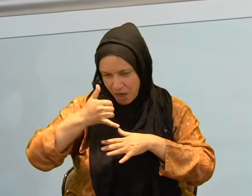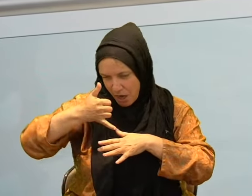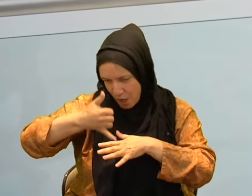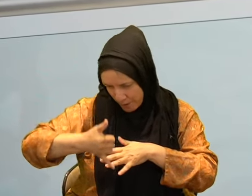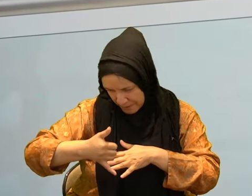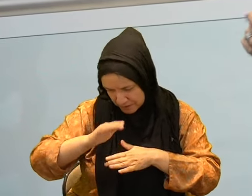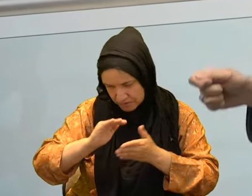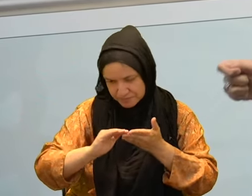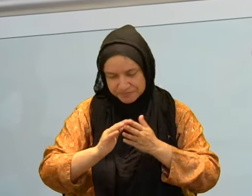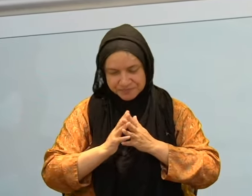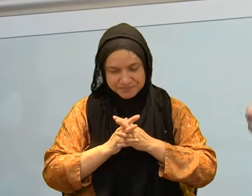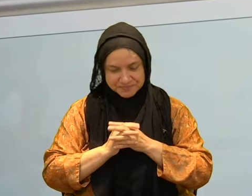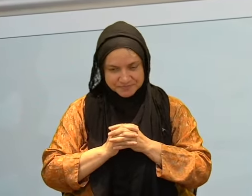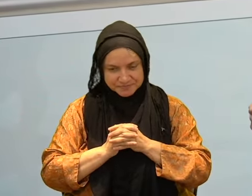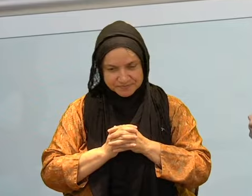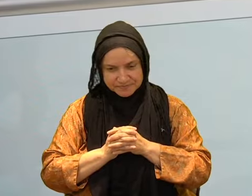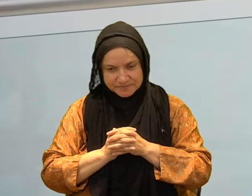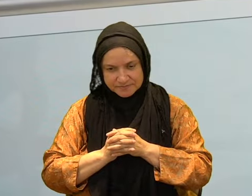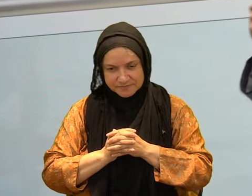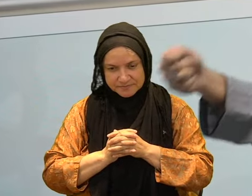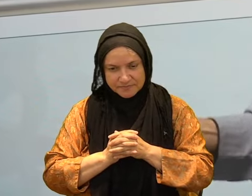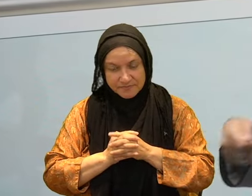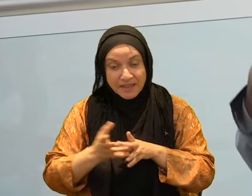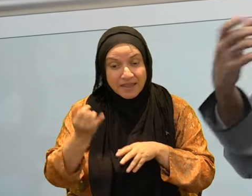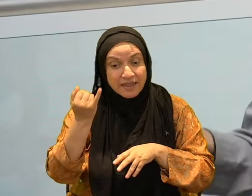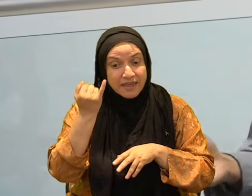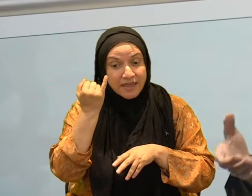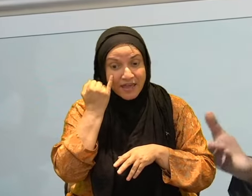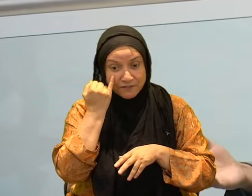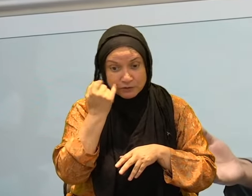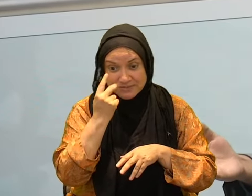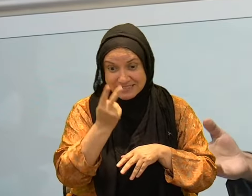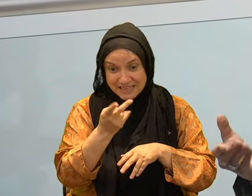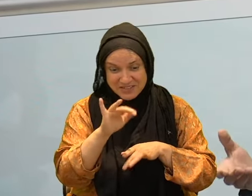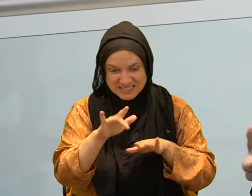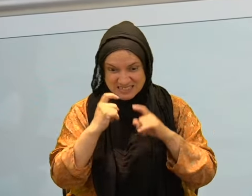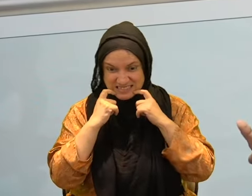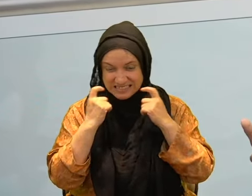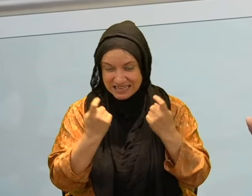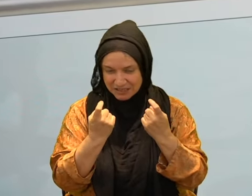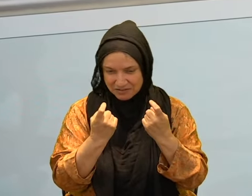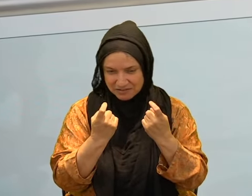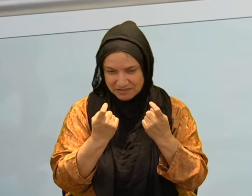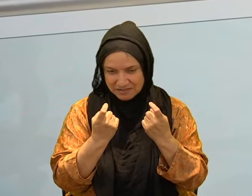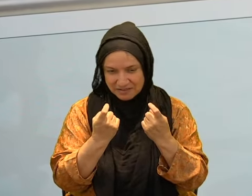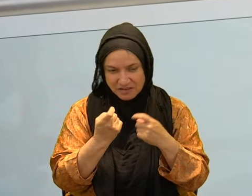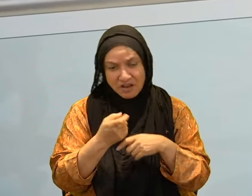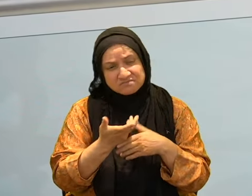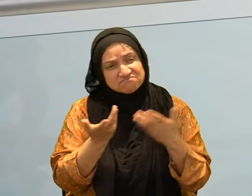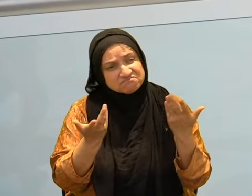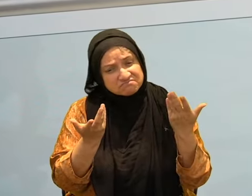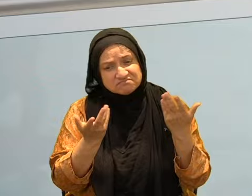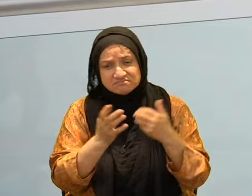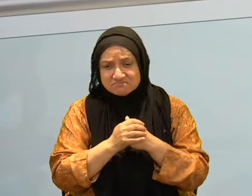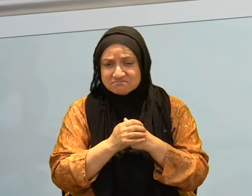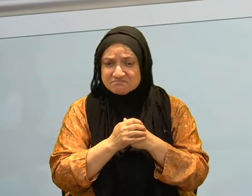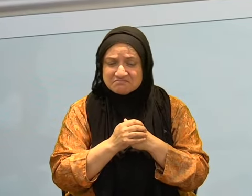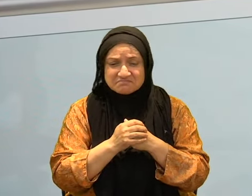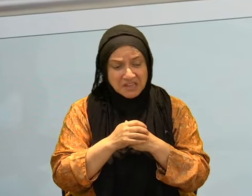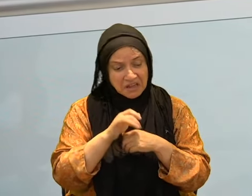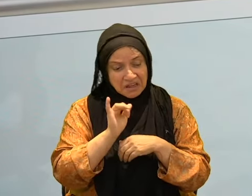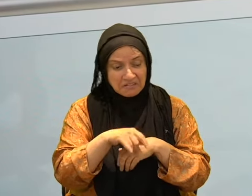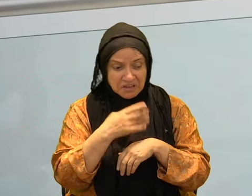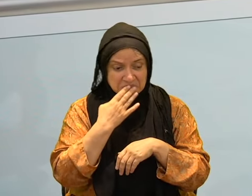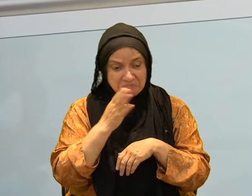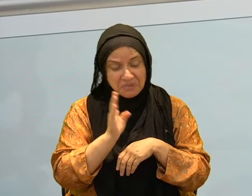the belittling of a sin due to the open indulgence in kaba'ir, in major sins around you. Why? Because the first step is, you know, is it really that big